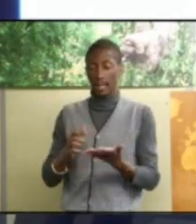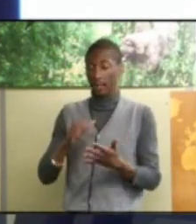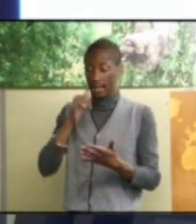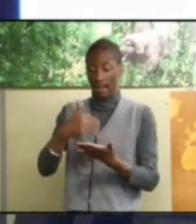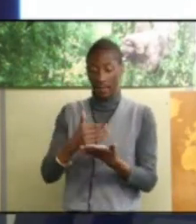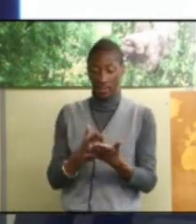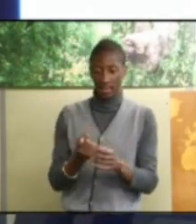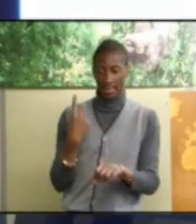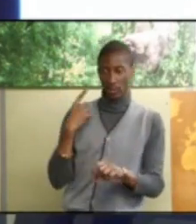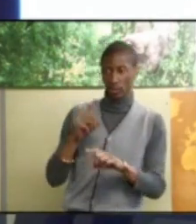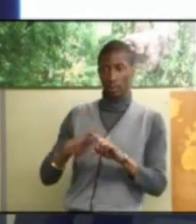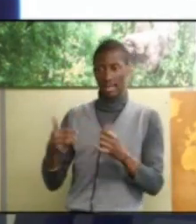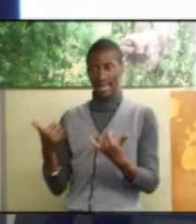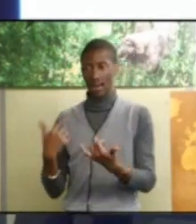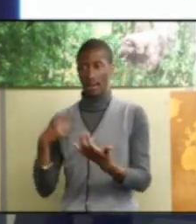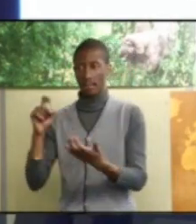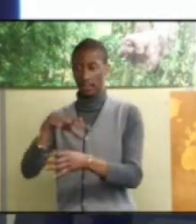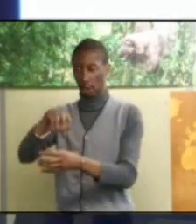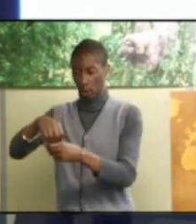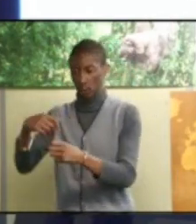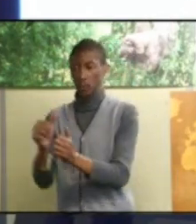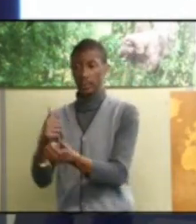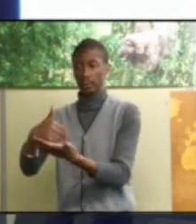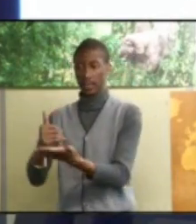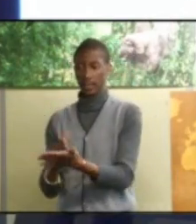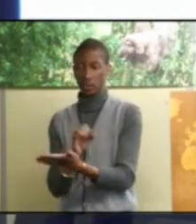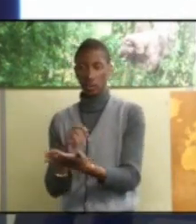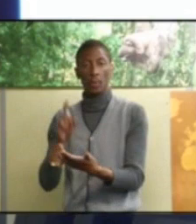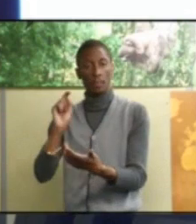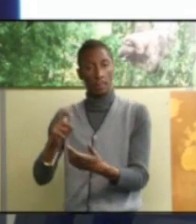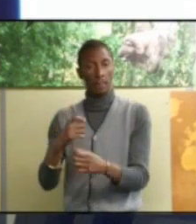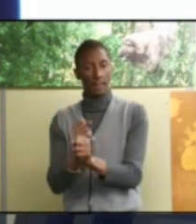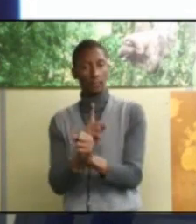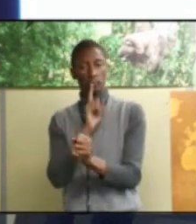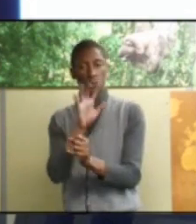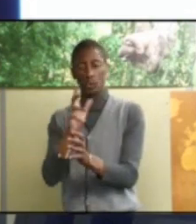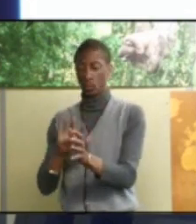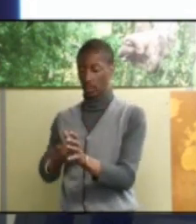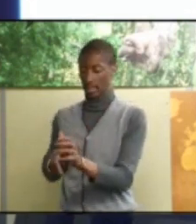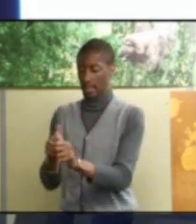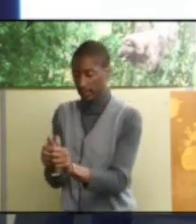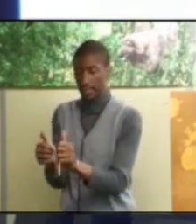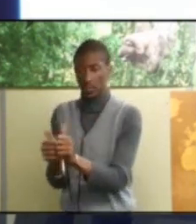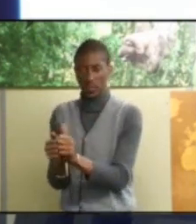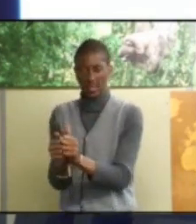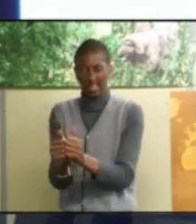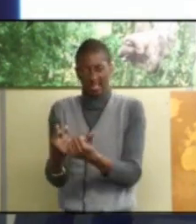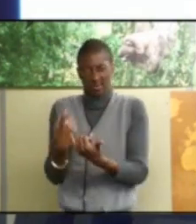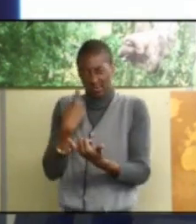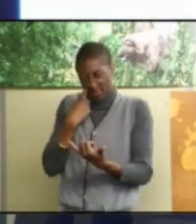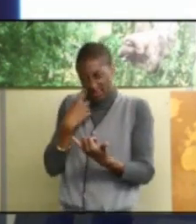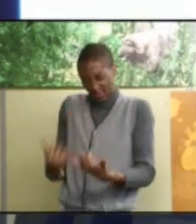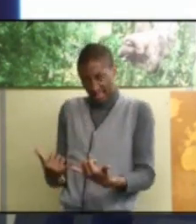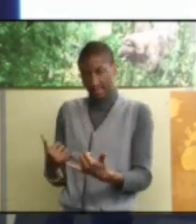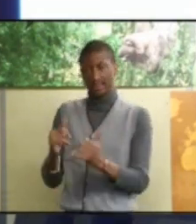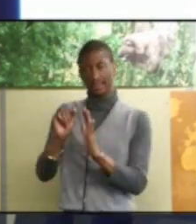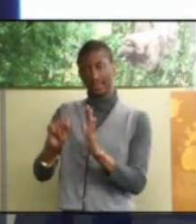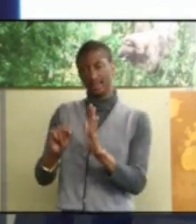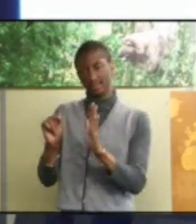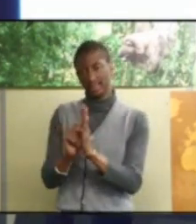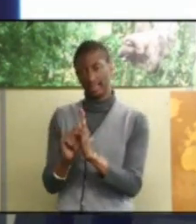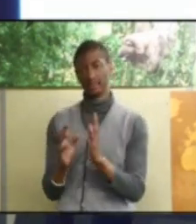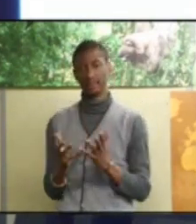now I need to. So you just need to always make sure that you're up to date on the most recent guidelines. Thank you.